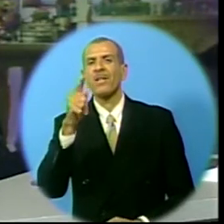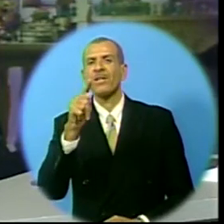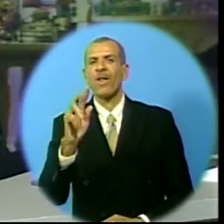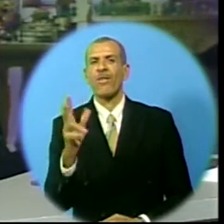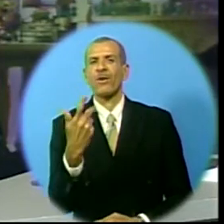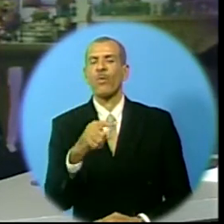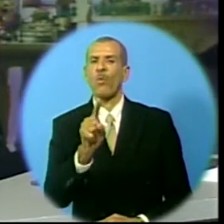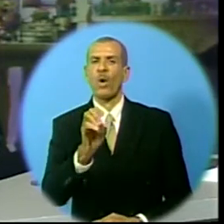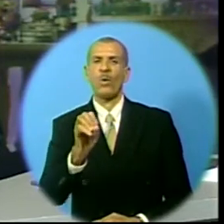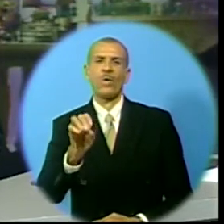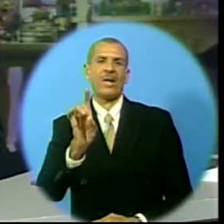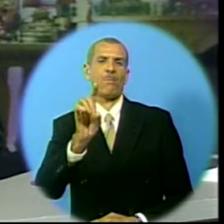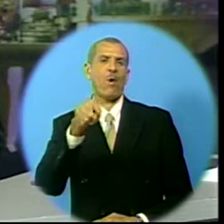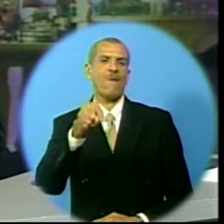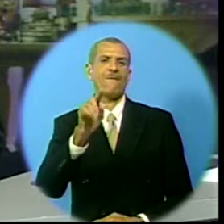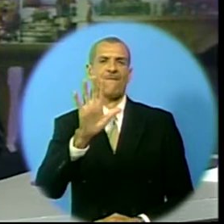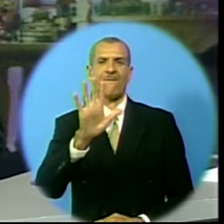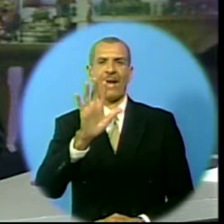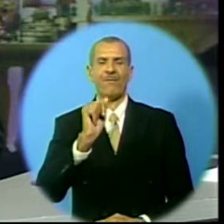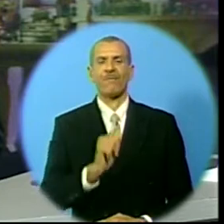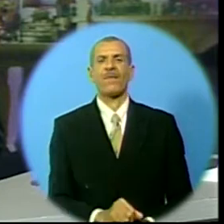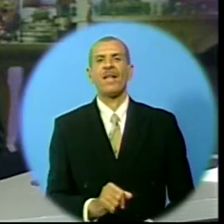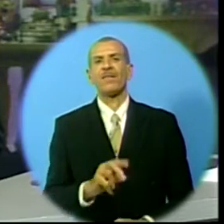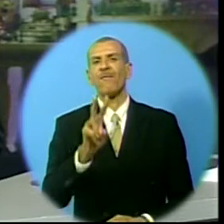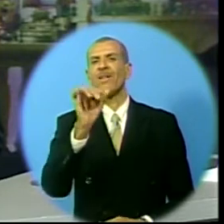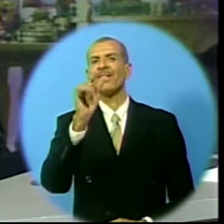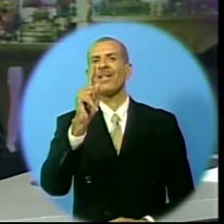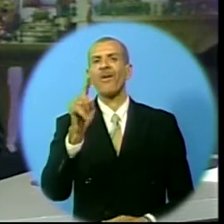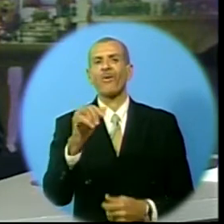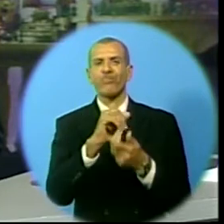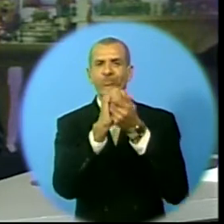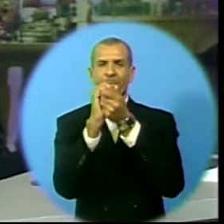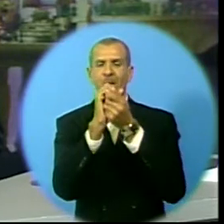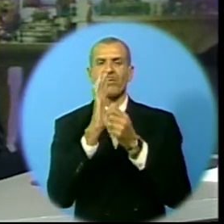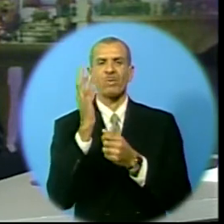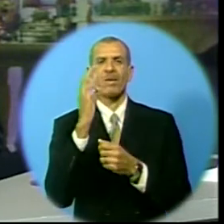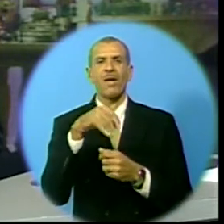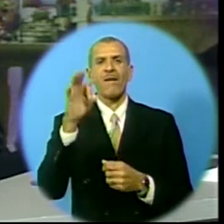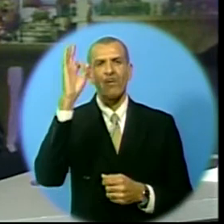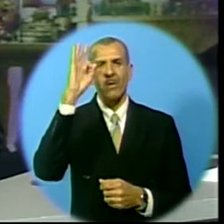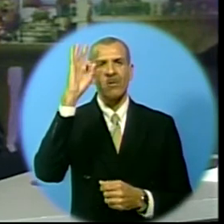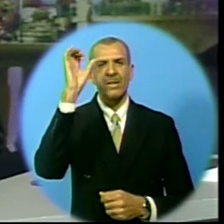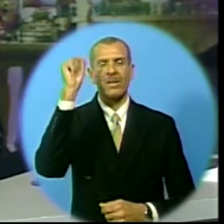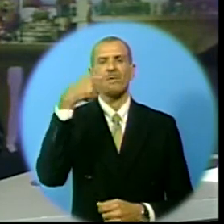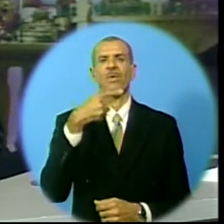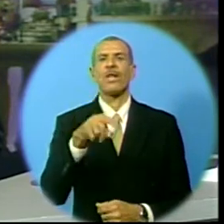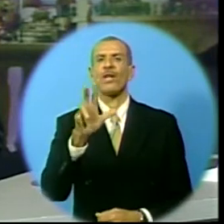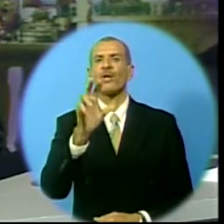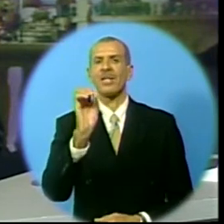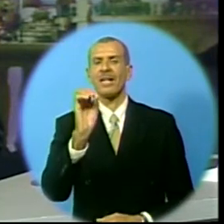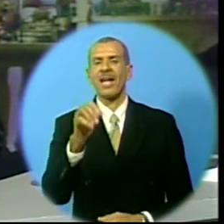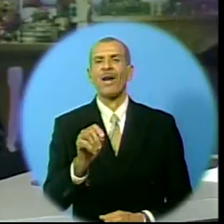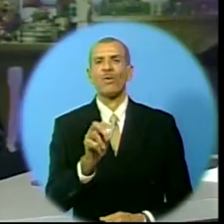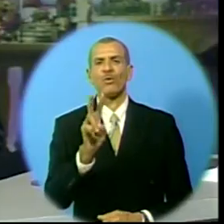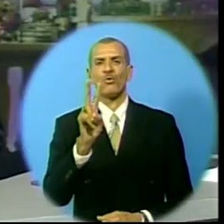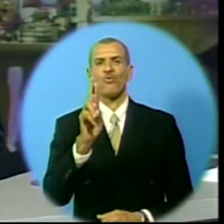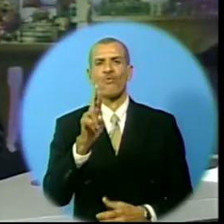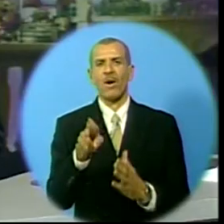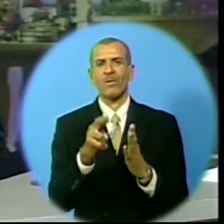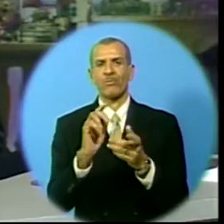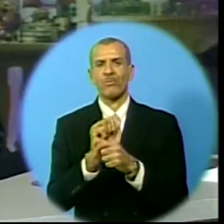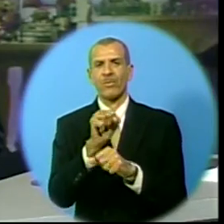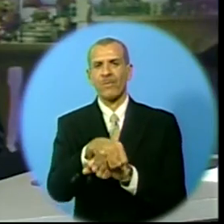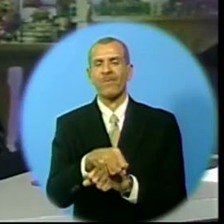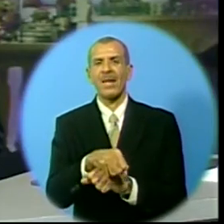third with 108.5. The Victor Lodorum was Fabian Hoyt of Sheeran with 30 points. He broke two records. While the